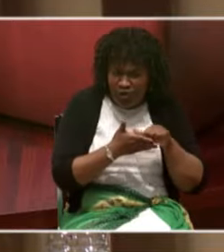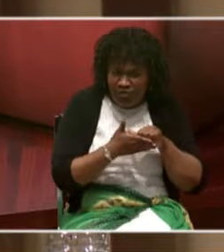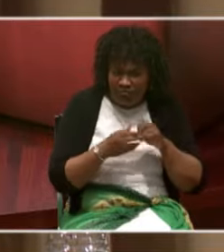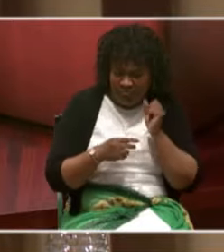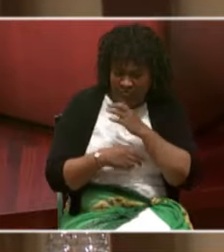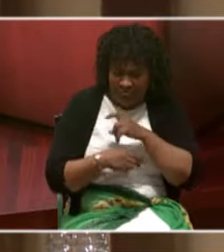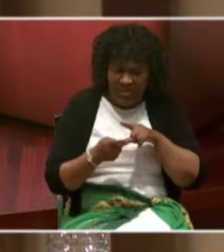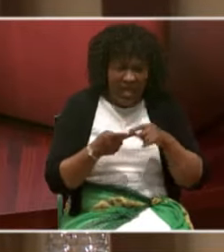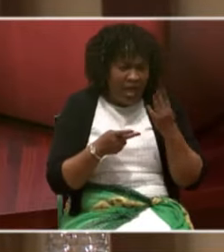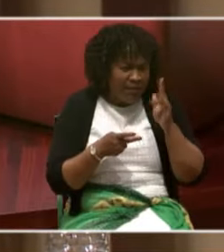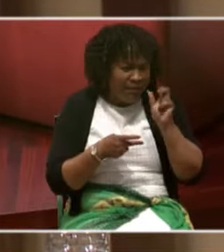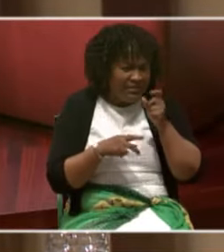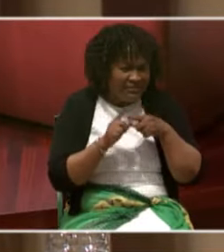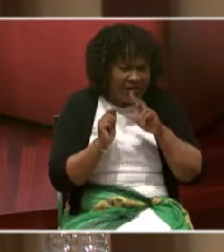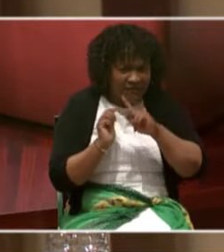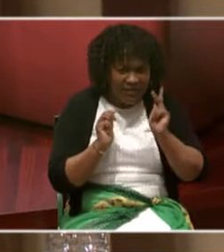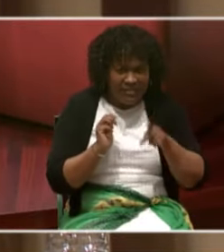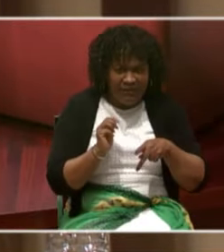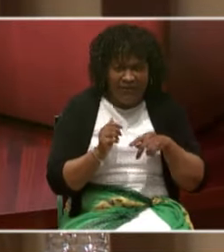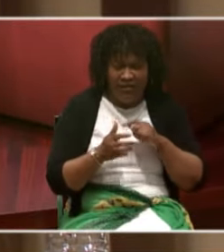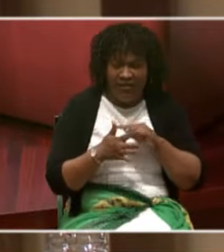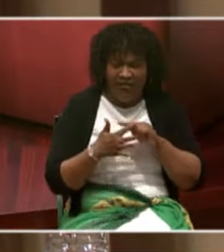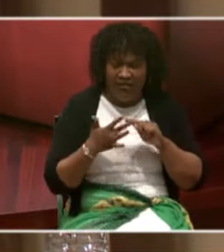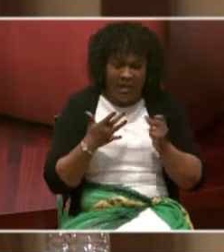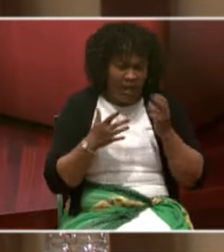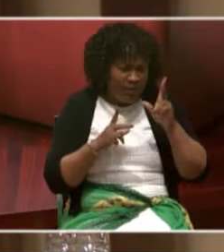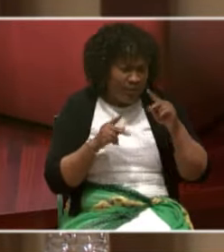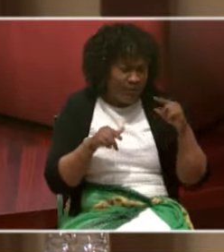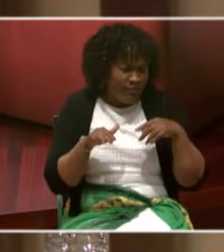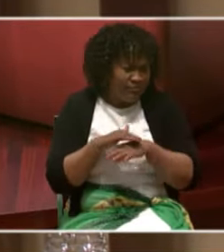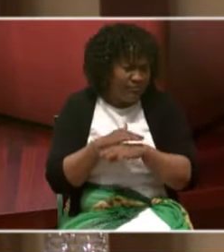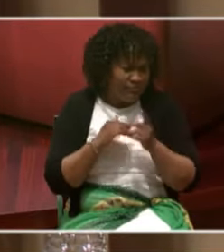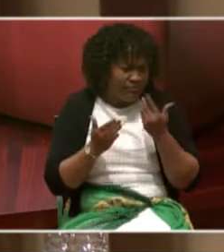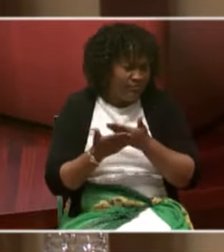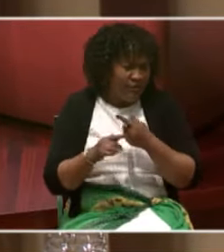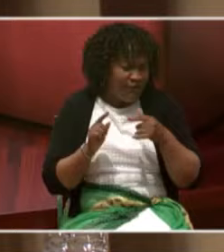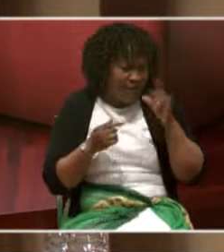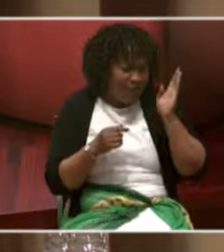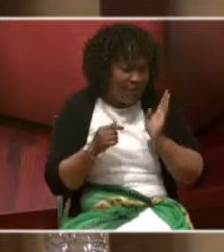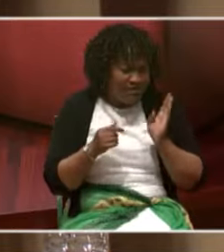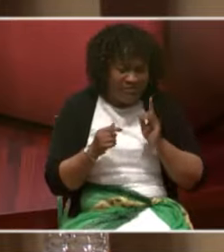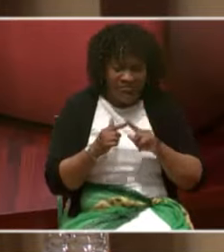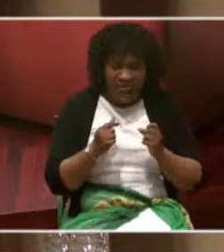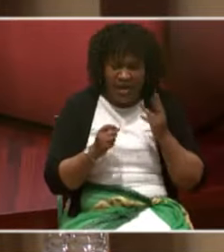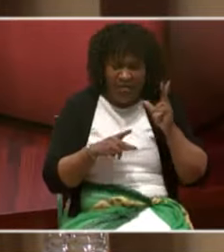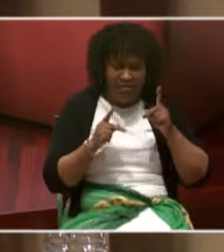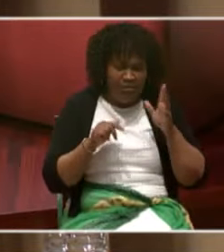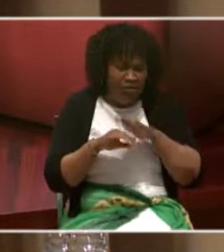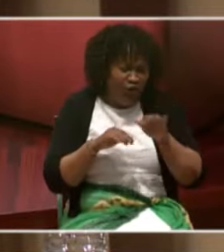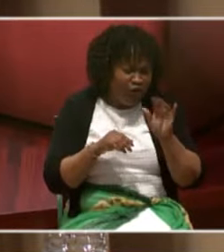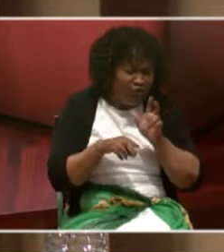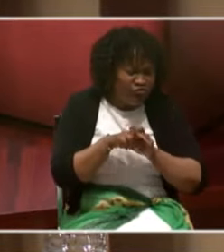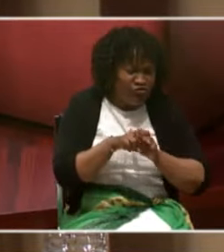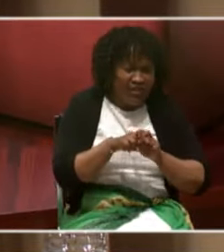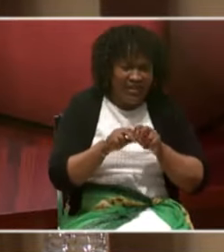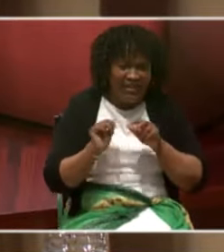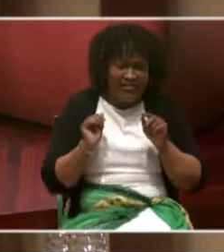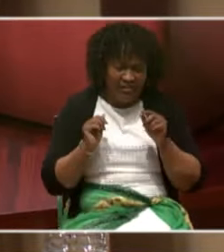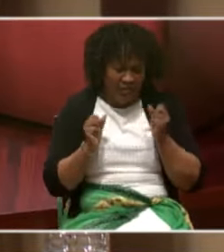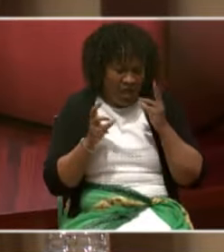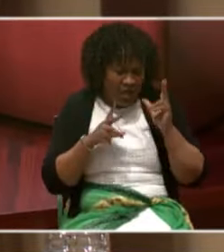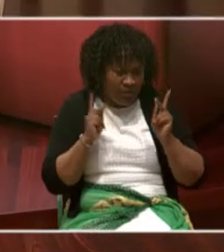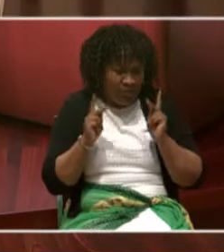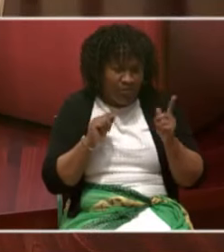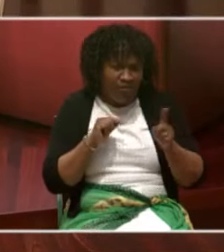carrying signs saying, one man, one vote. So in my March on Washington speech, I said something like, one man,